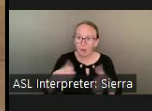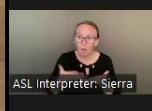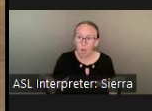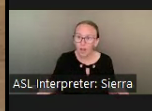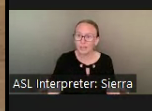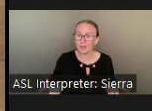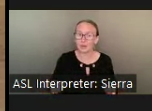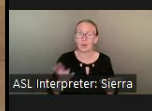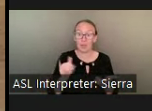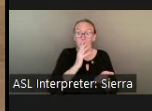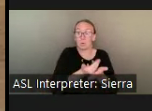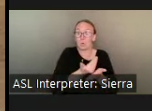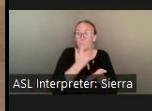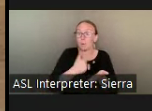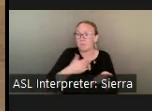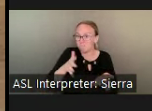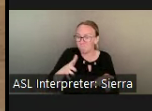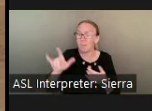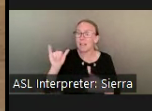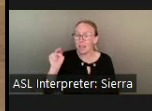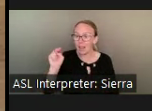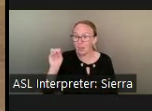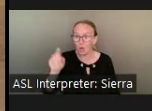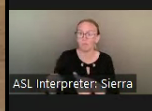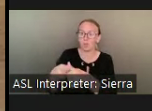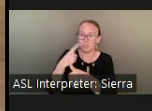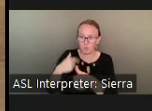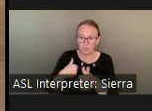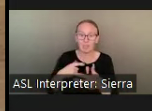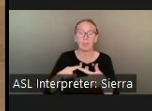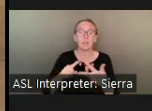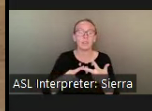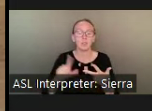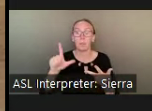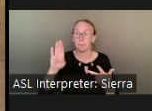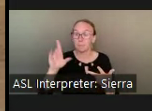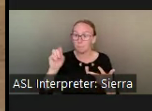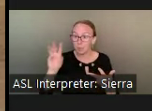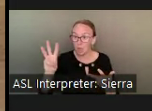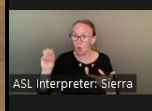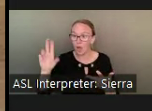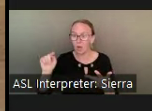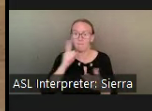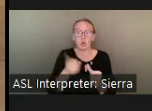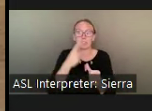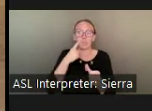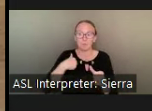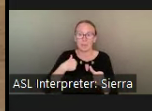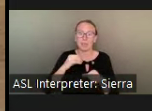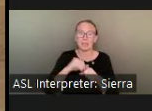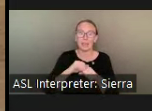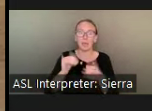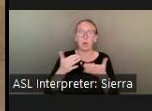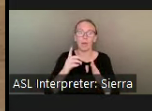first time really doing lino. This was my first time doing blowouts in a situation where it's very DIY. So I think the